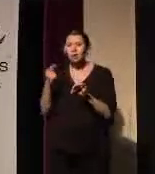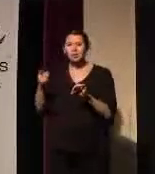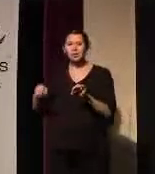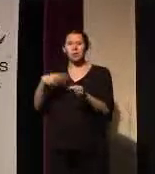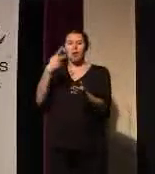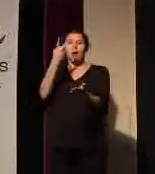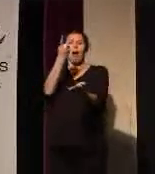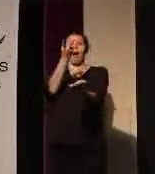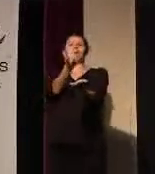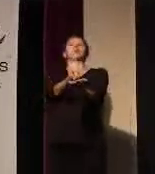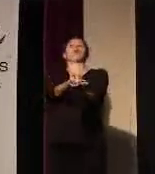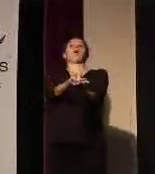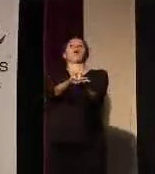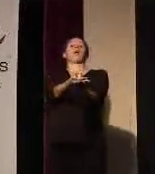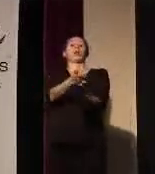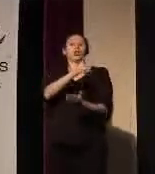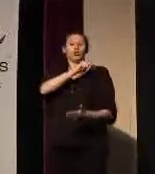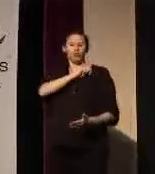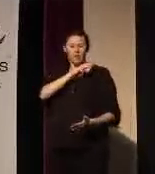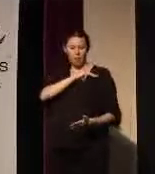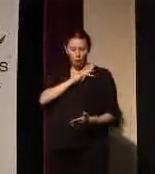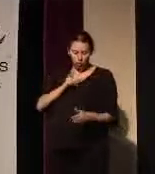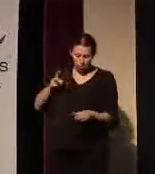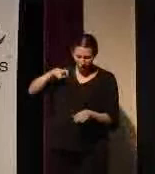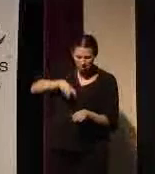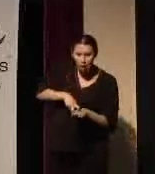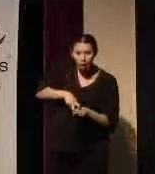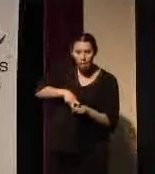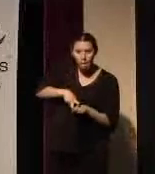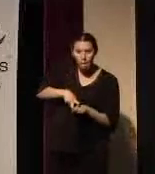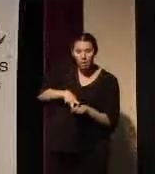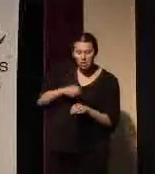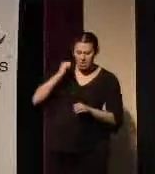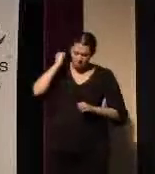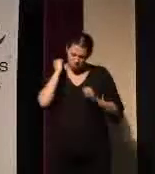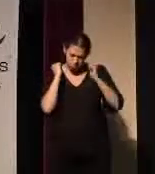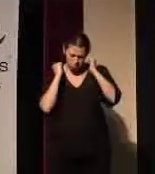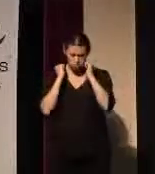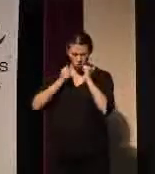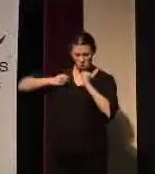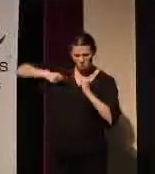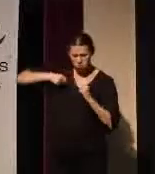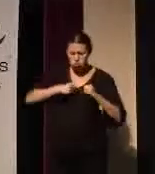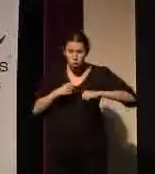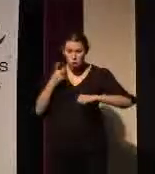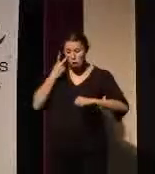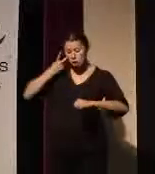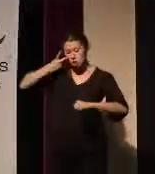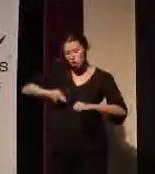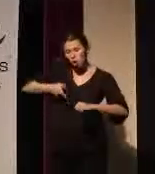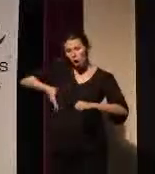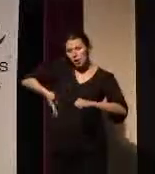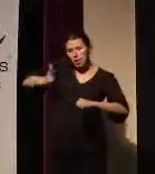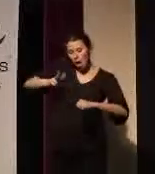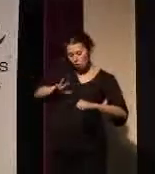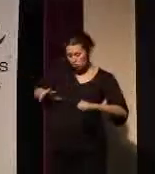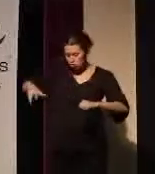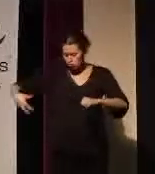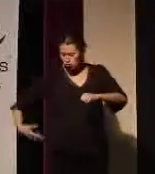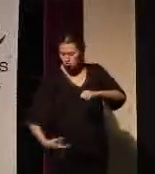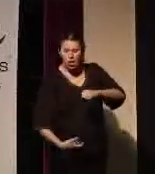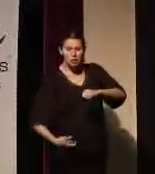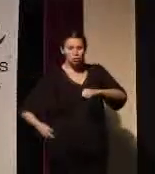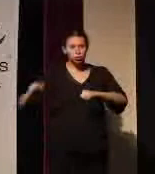on his back, that Trayvon Martin was on top of him, knees to elbows, that Trayvon saw the gun, reached for the gun, and George Zimmerman had